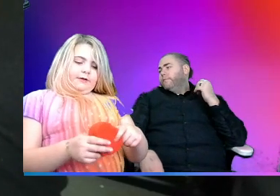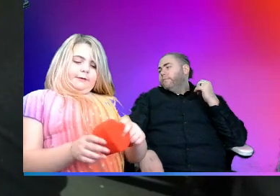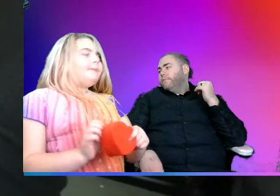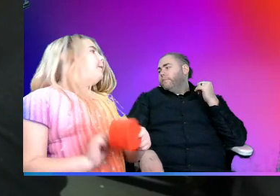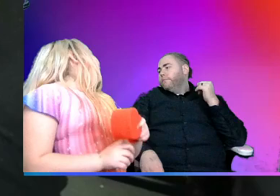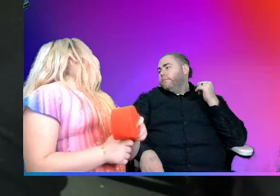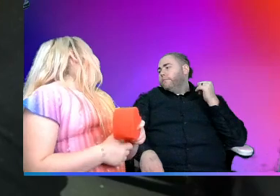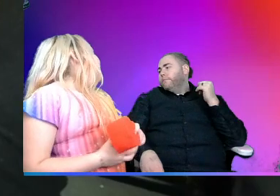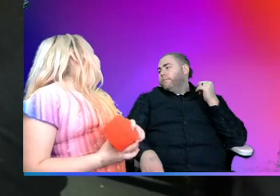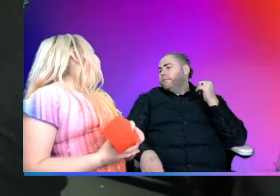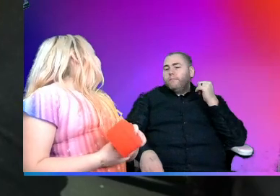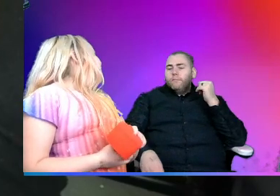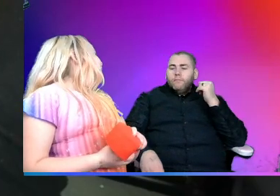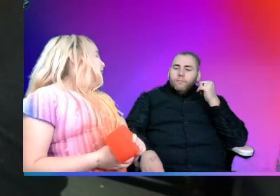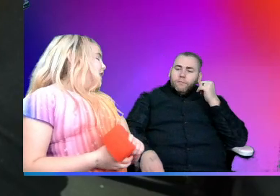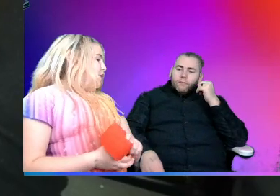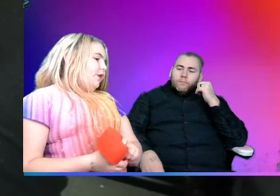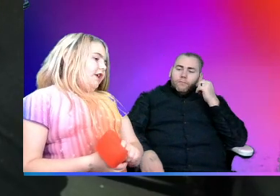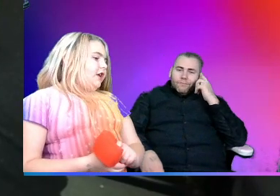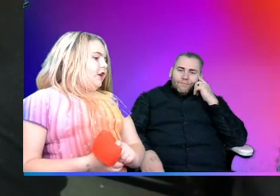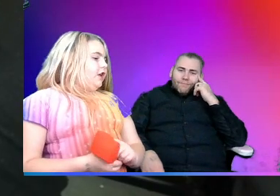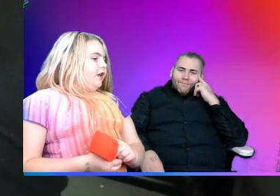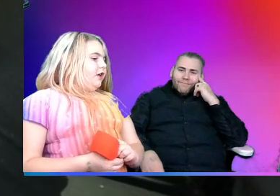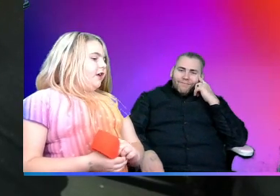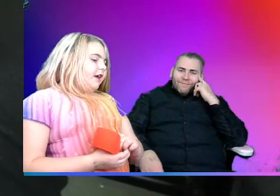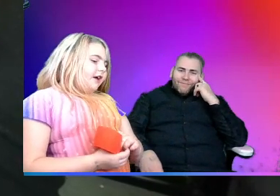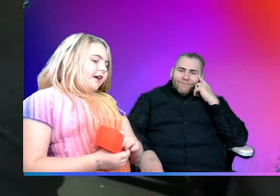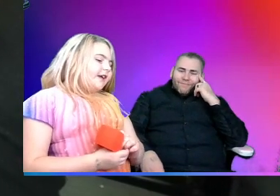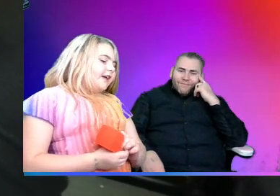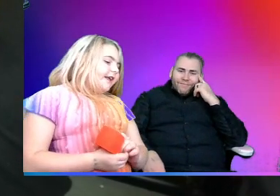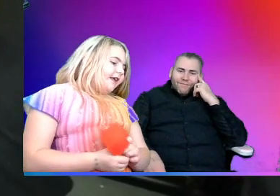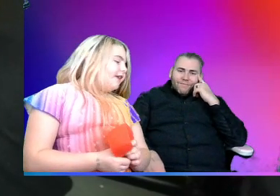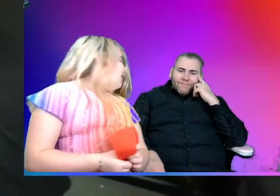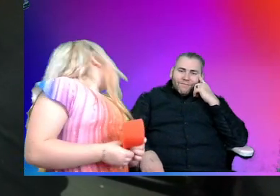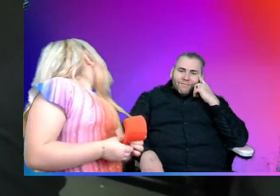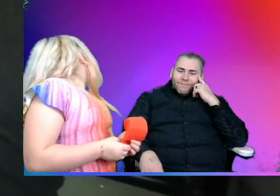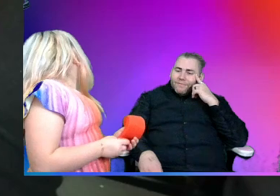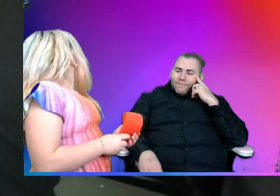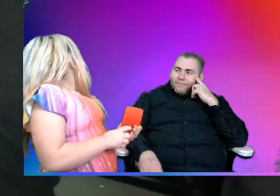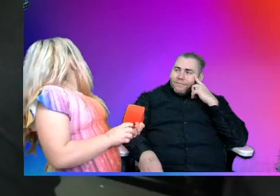Yeah? And then we...